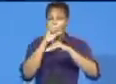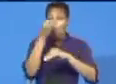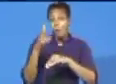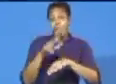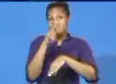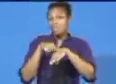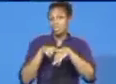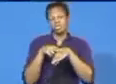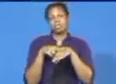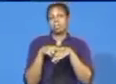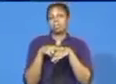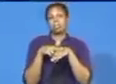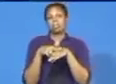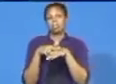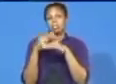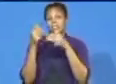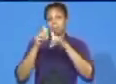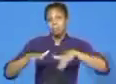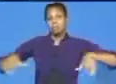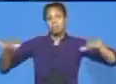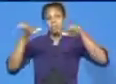barriers.